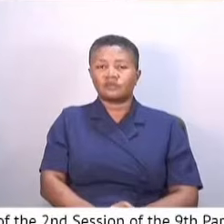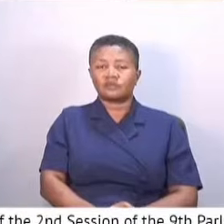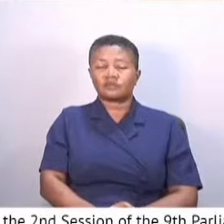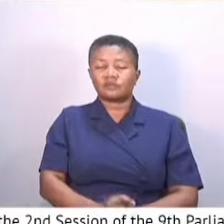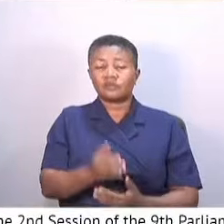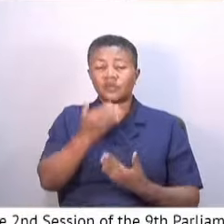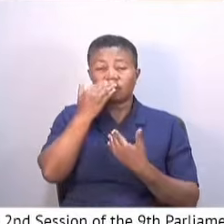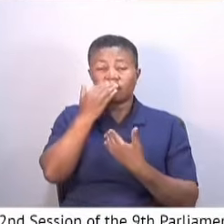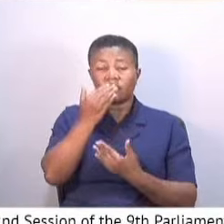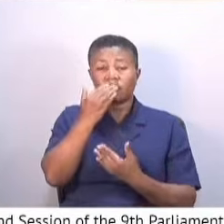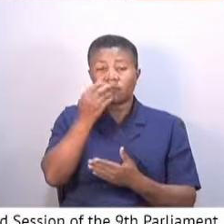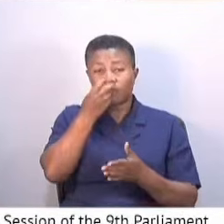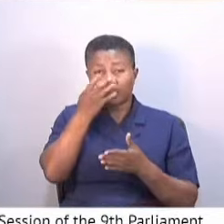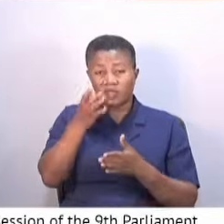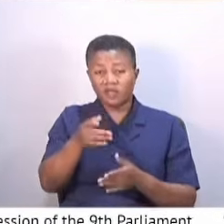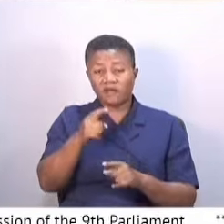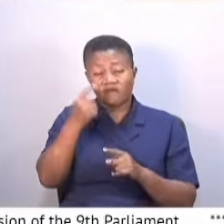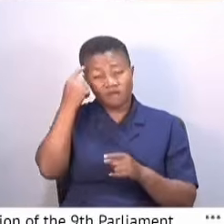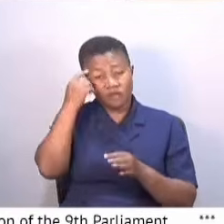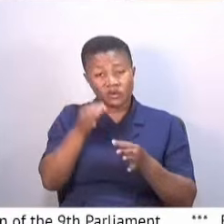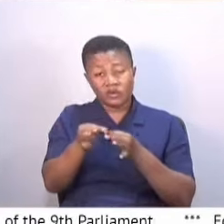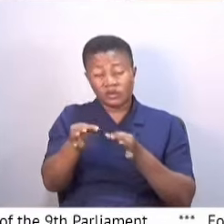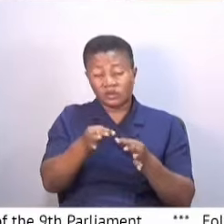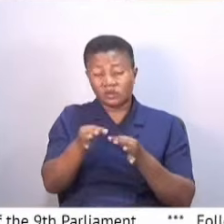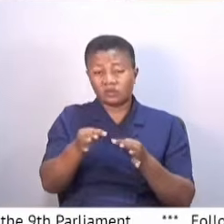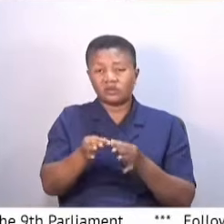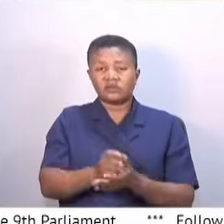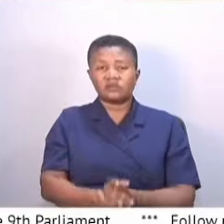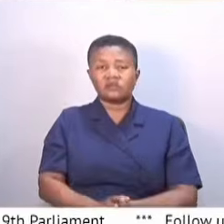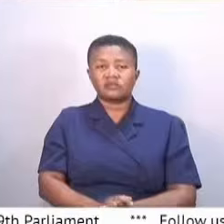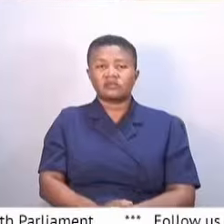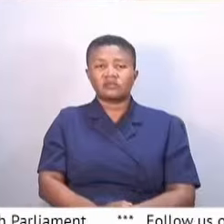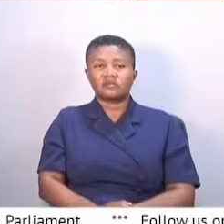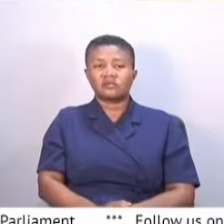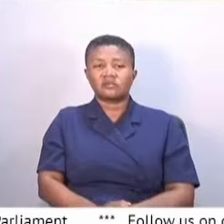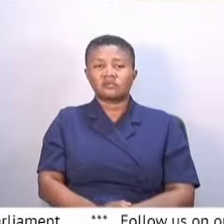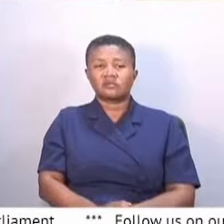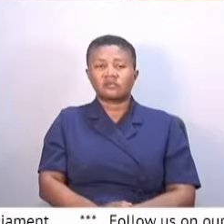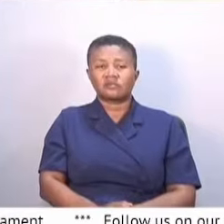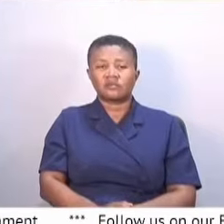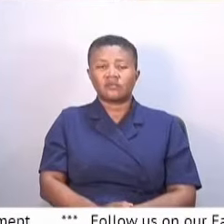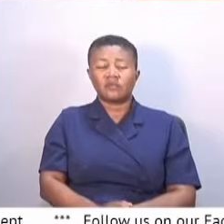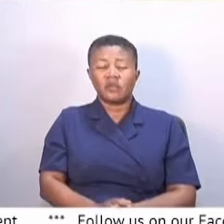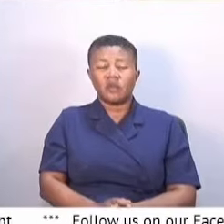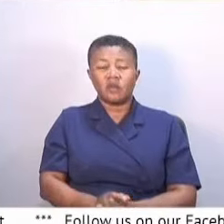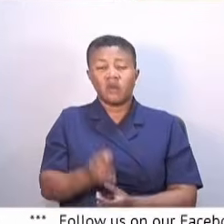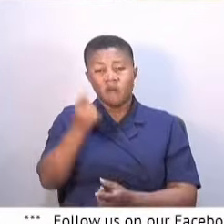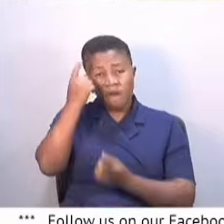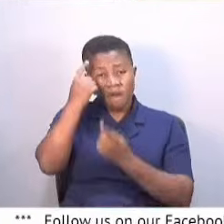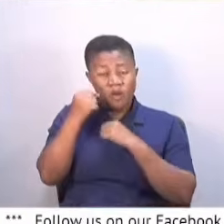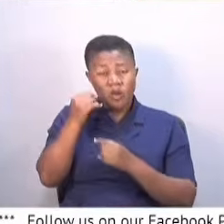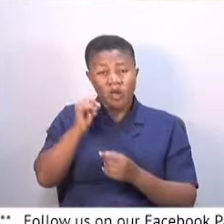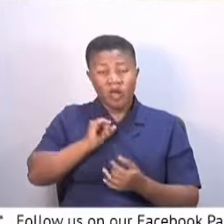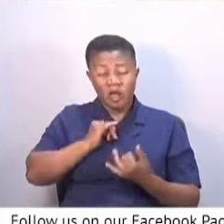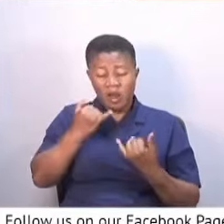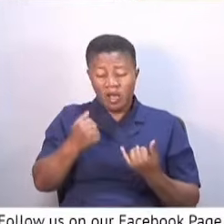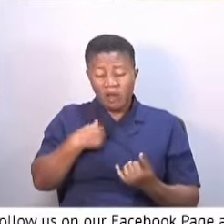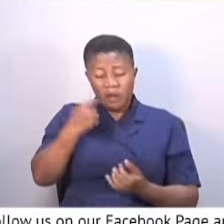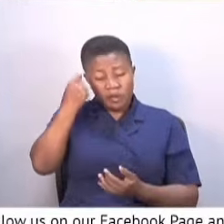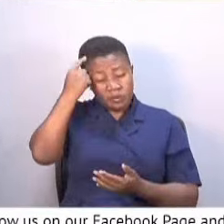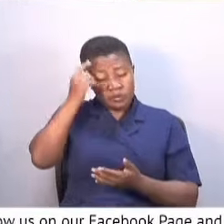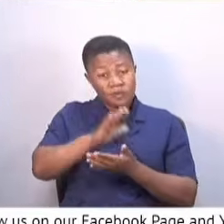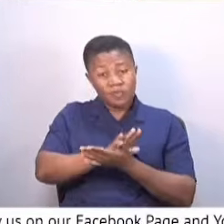Thank you, Mr. Speaker, for the clarification, because I am now clear in my